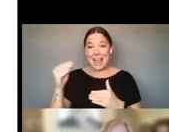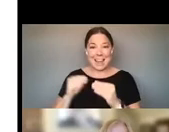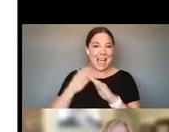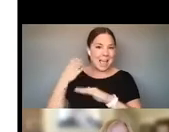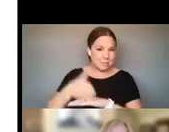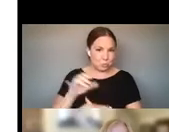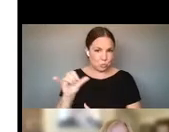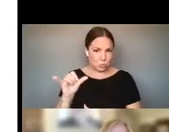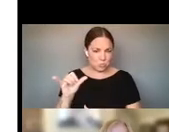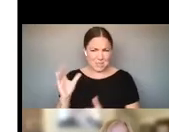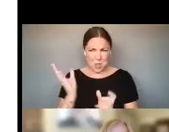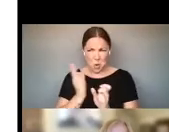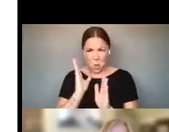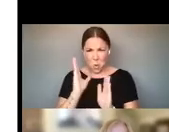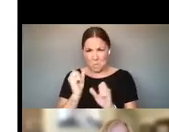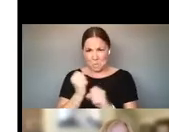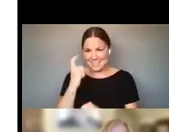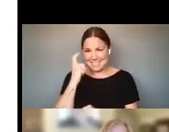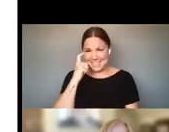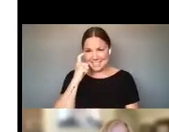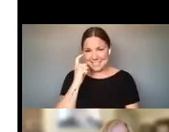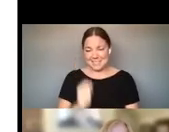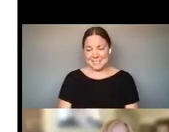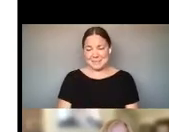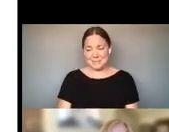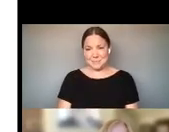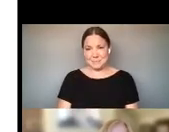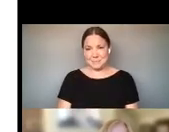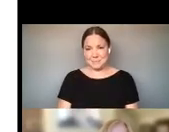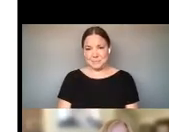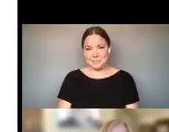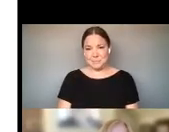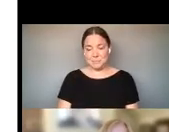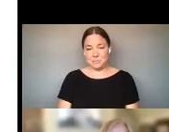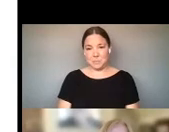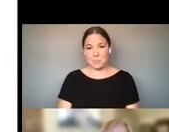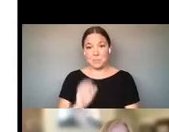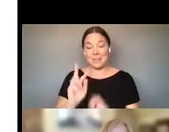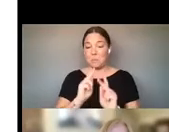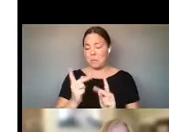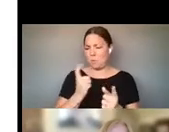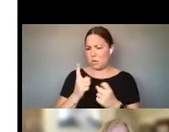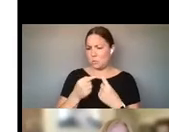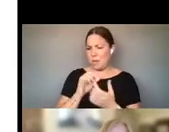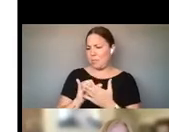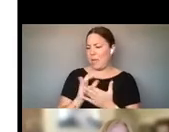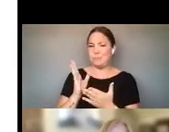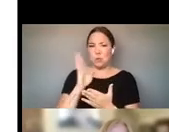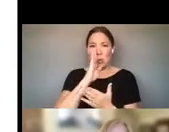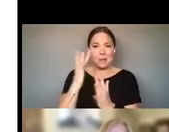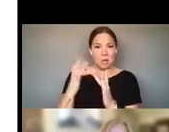that that makes sense, um, and that, uh, uh, if people have questions about that, please feel free to reach out to me directly.